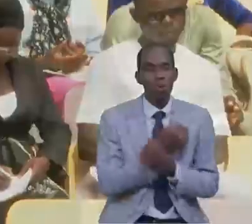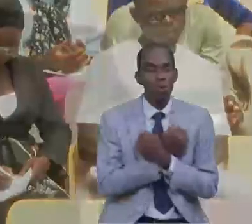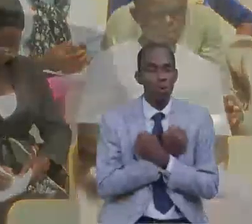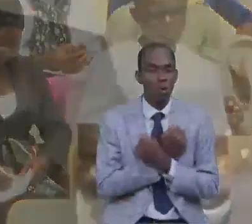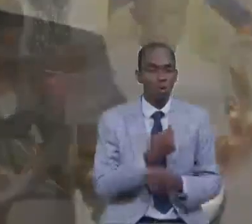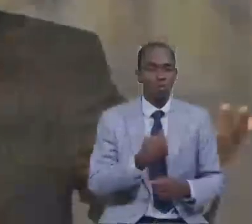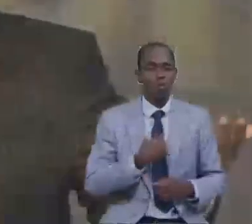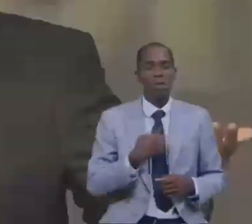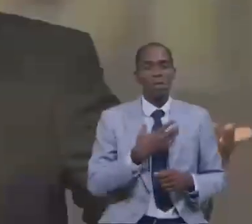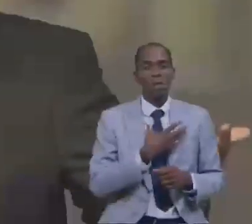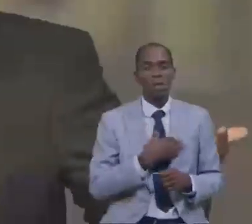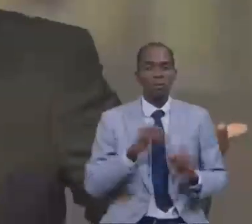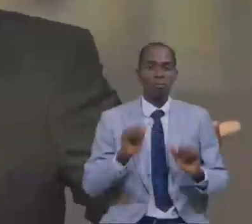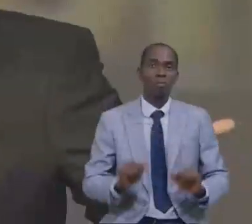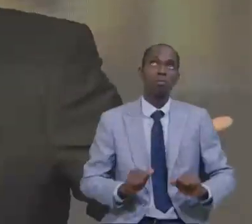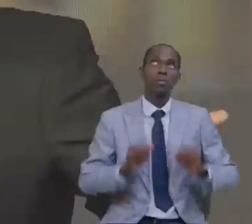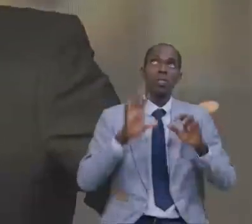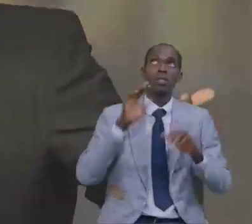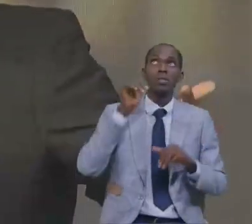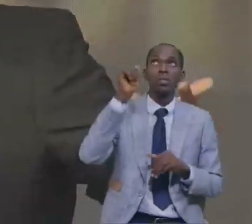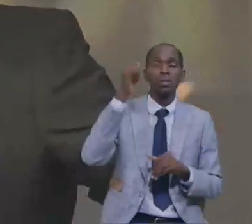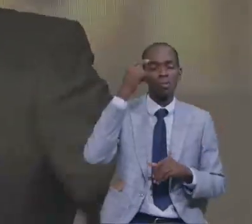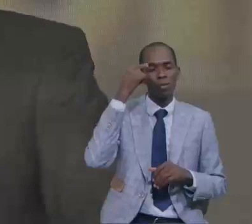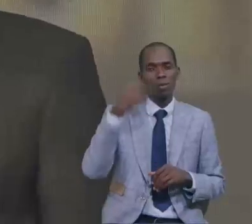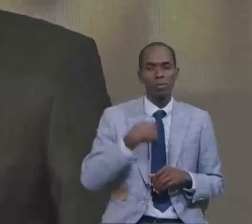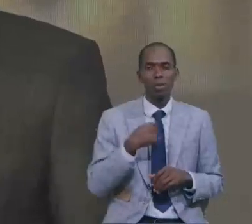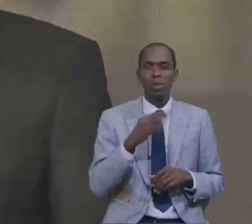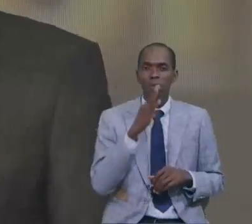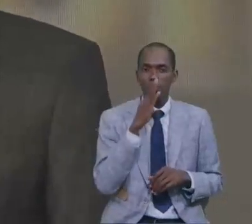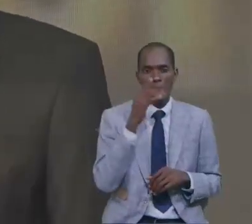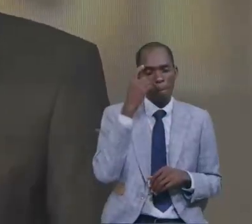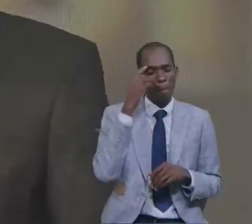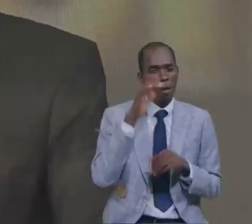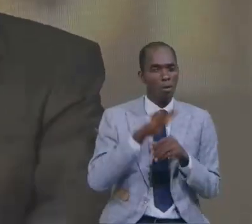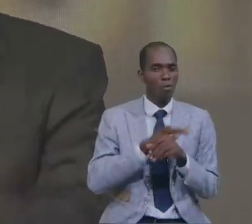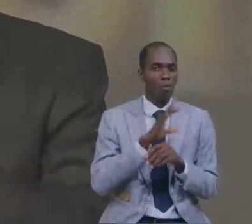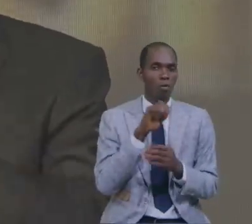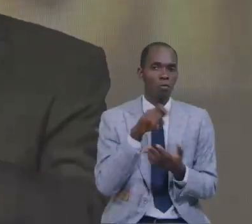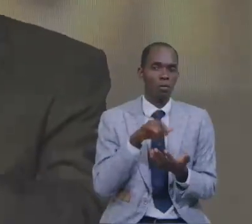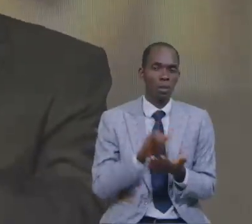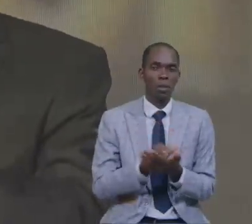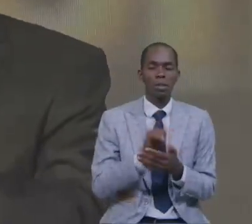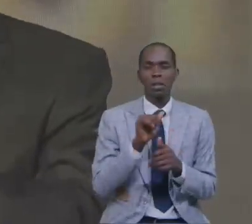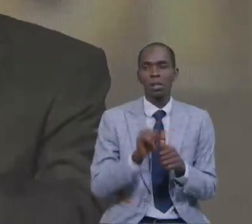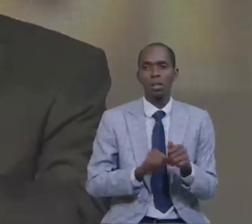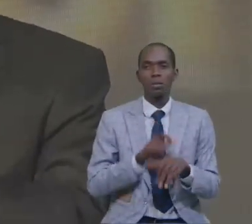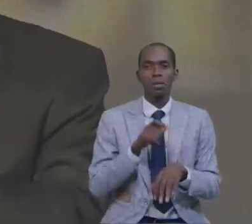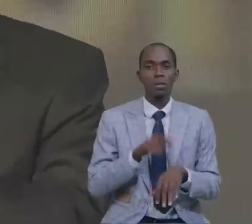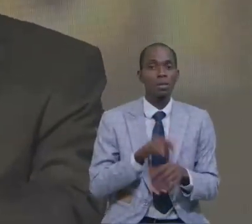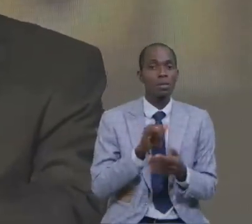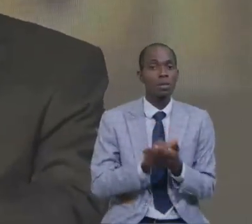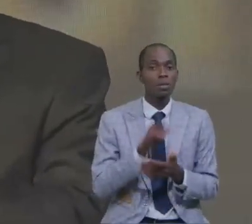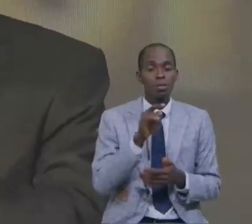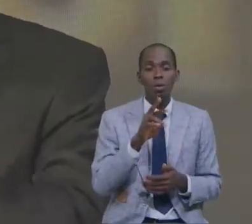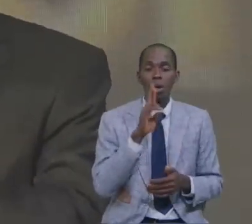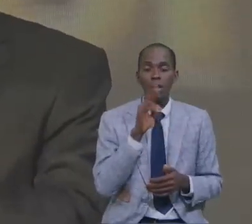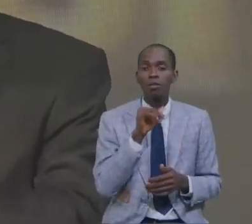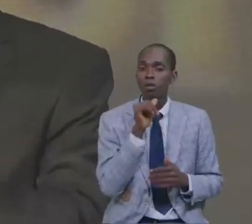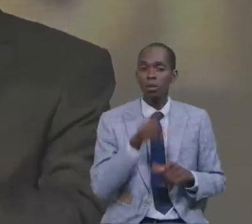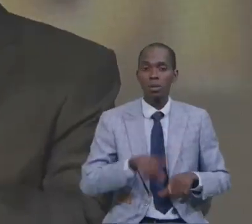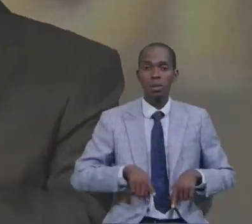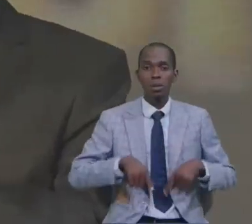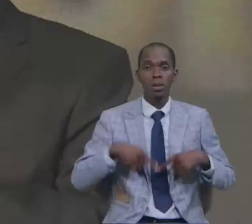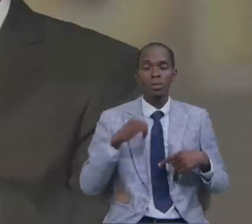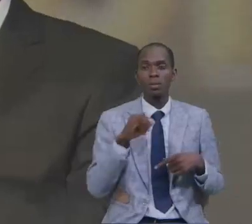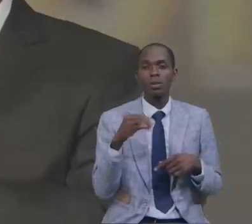that you are not living the ordinary life you used to live. You are now living in the